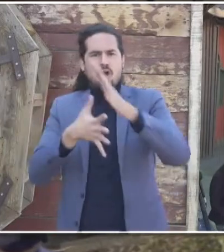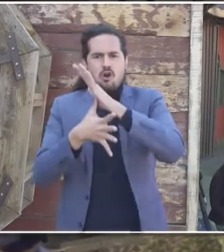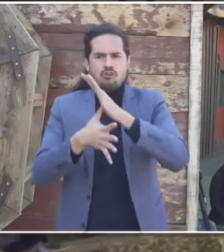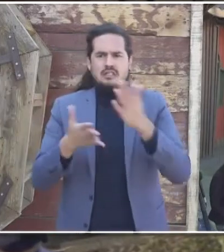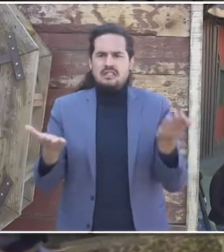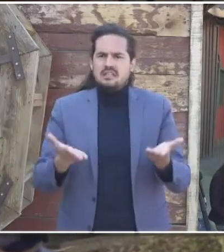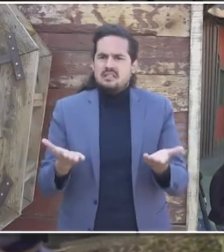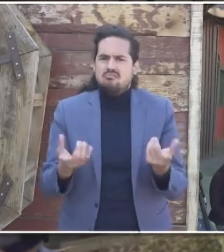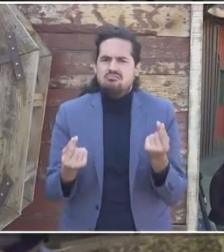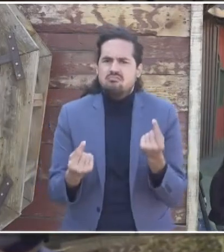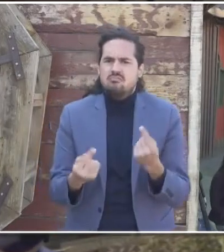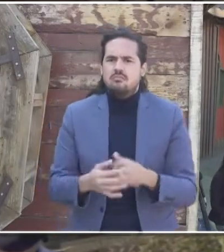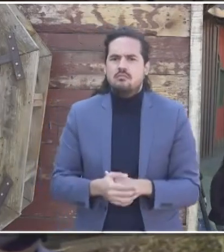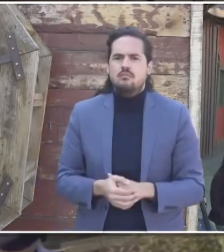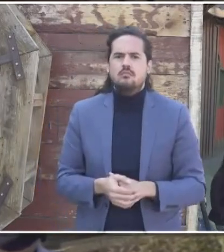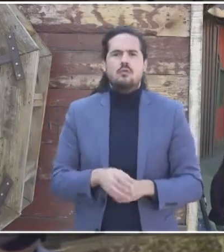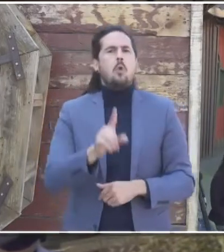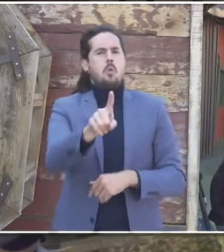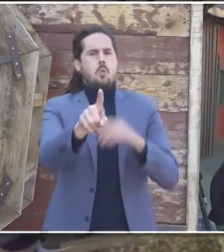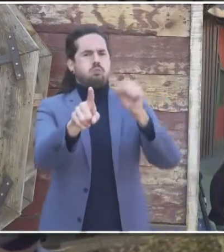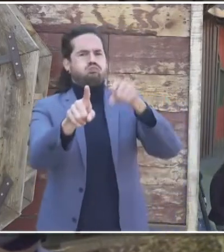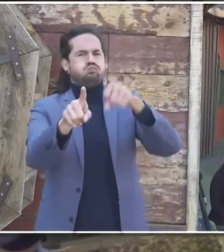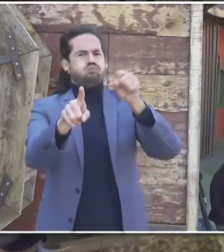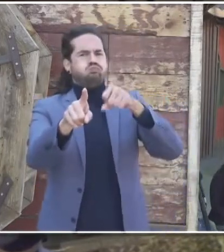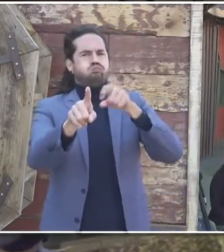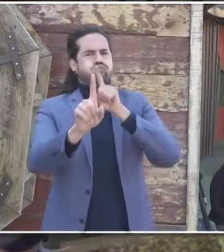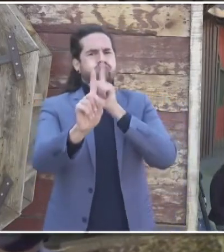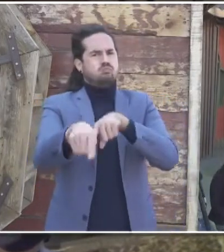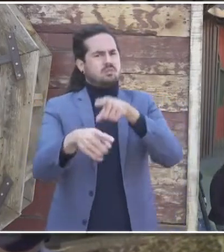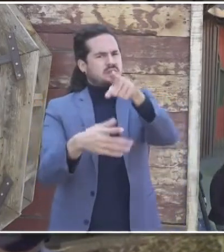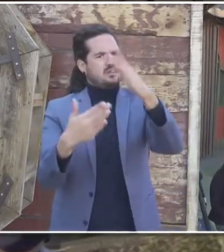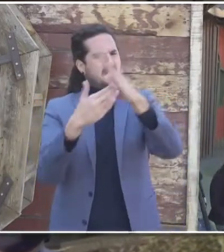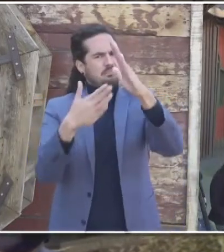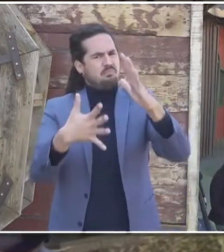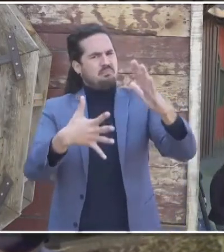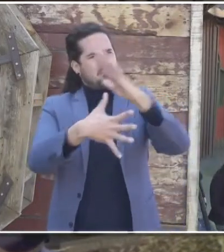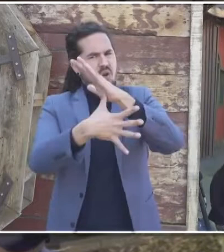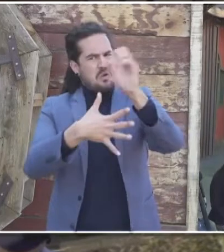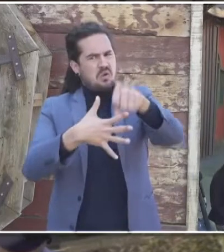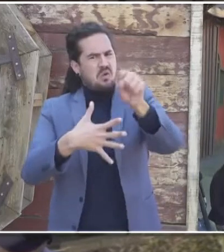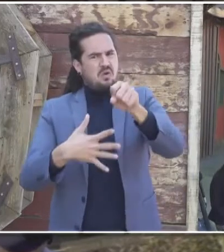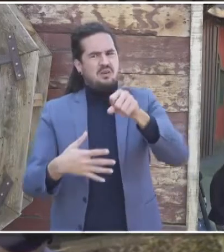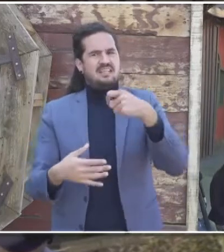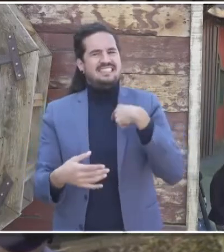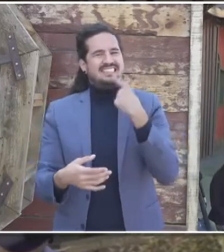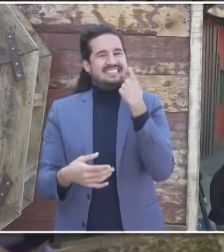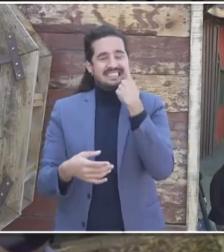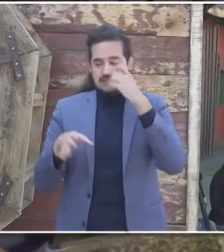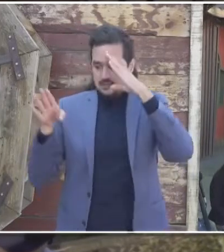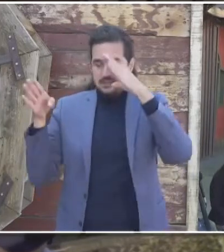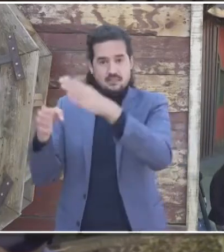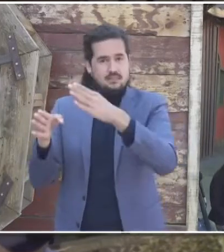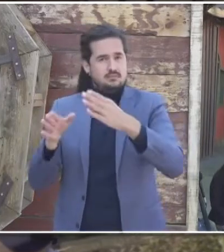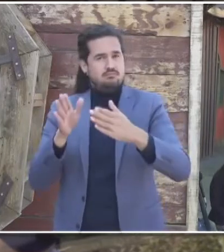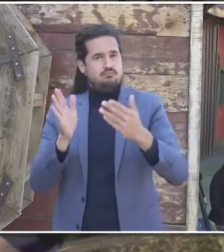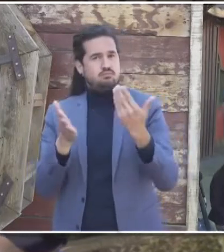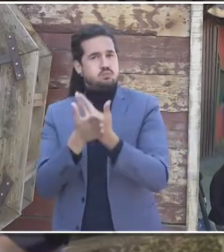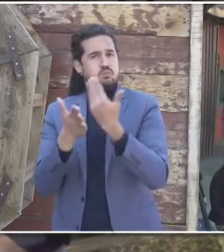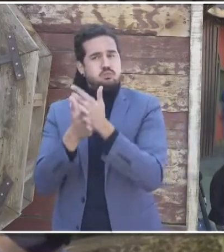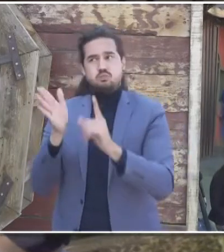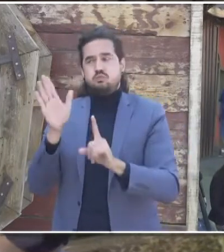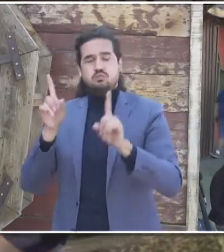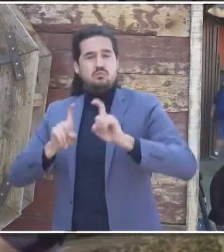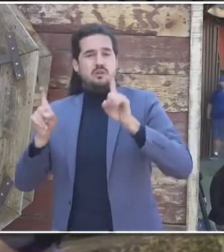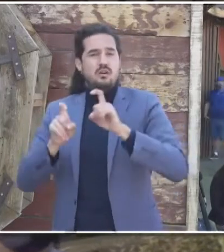we mean business about that. The pilot we've just done for the farm workers is a demonstrable proof point of that. The work we're doing, being here